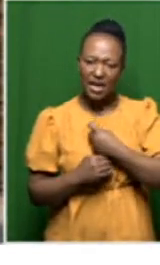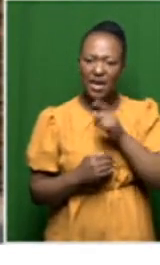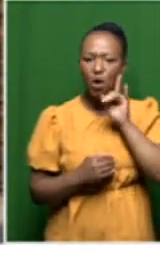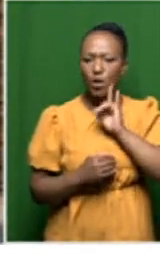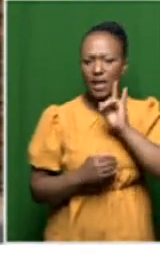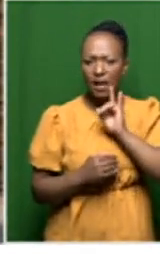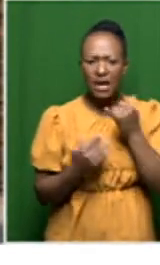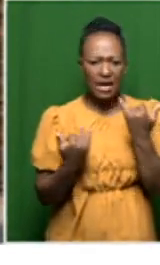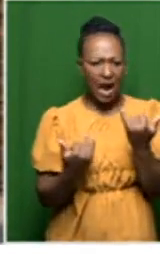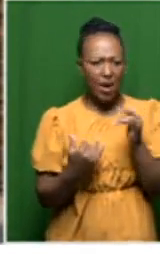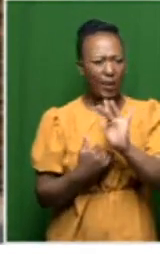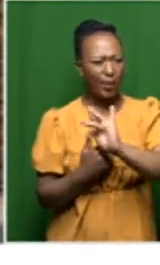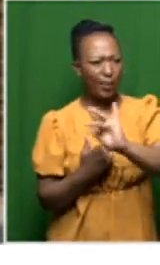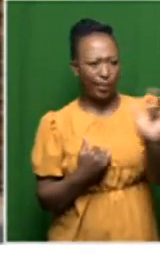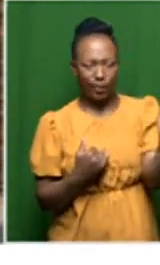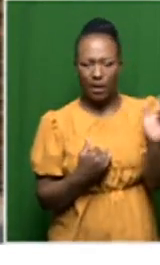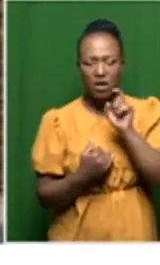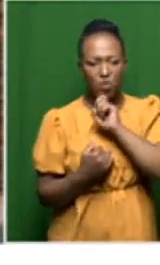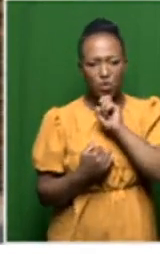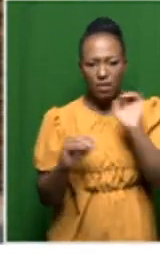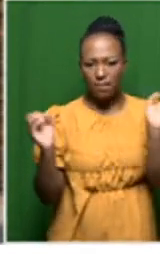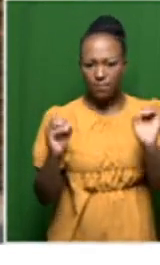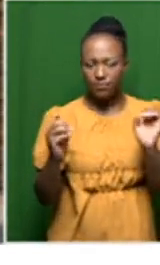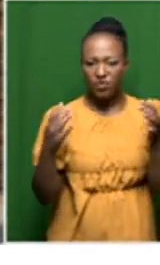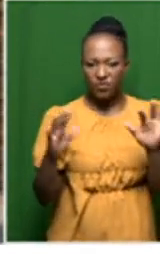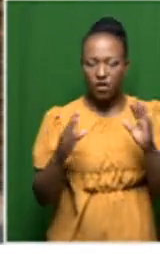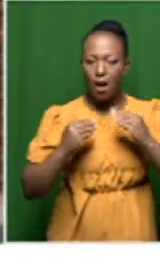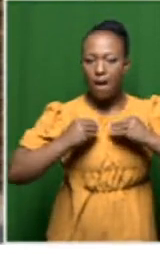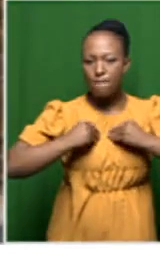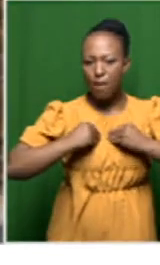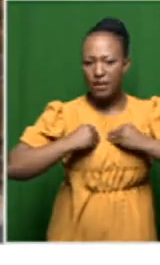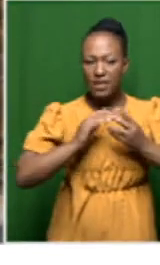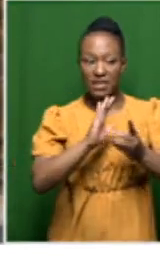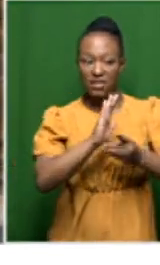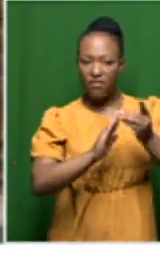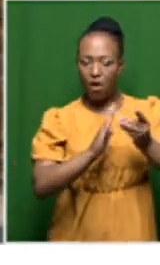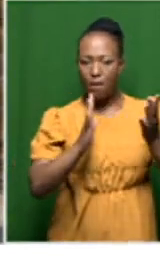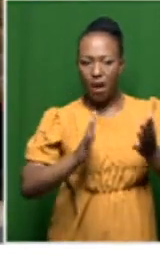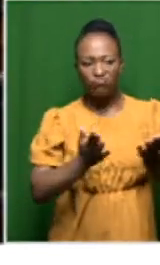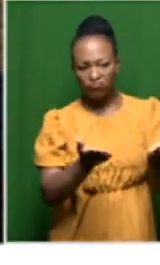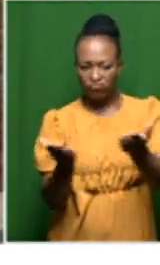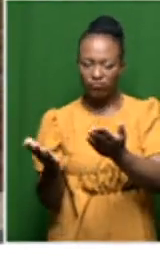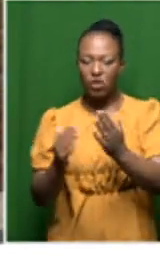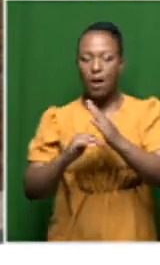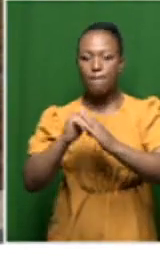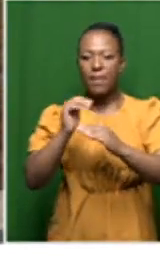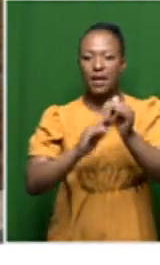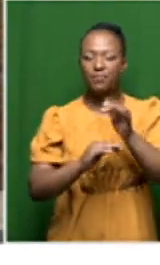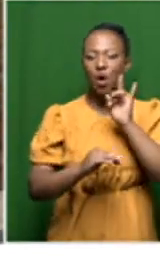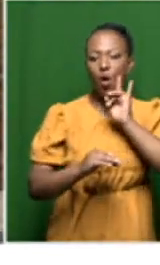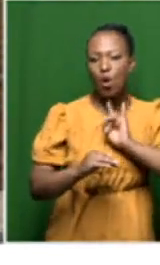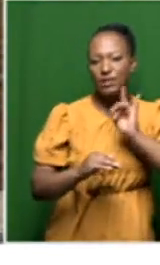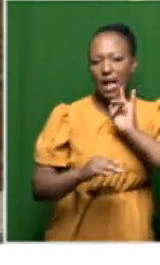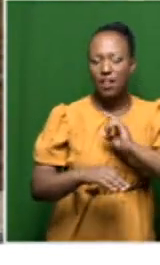a established property developer to build there a hotel, a conference